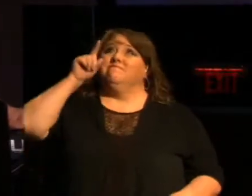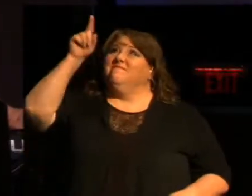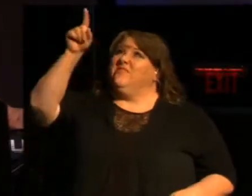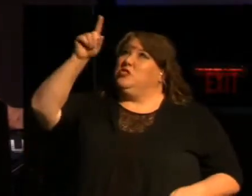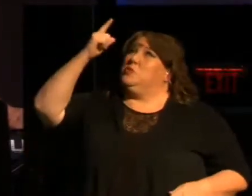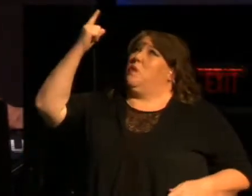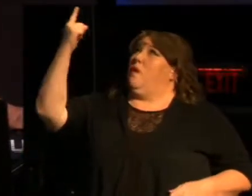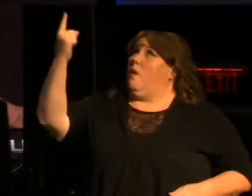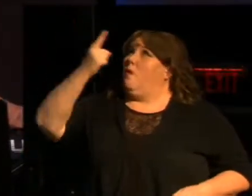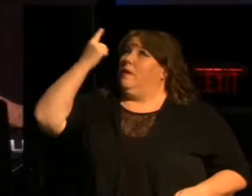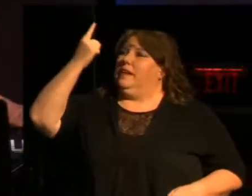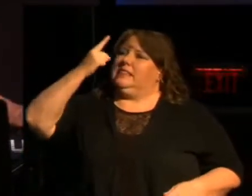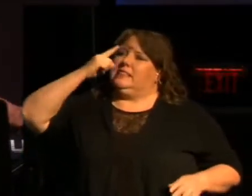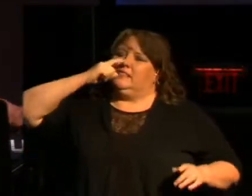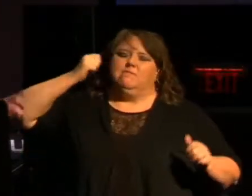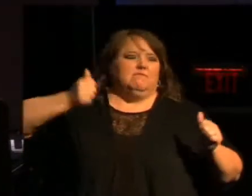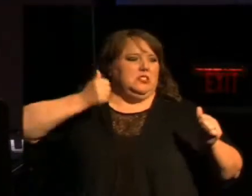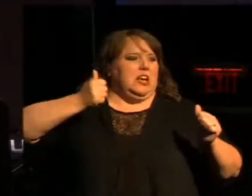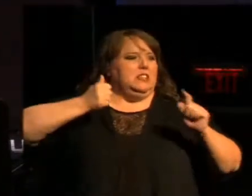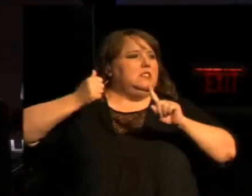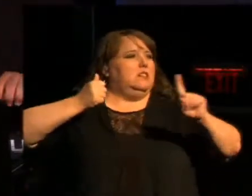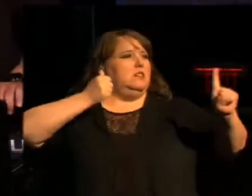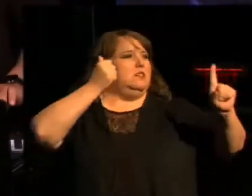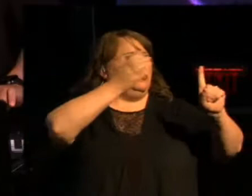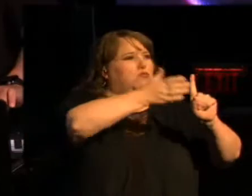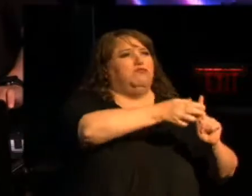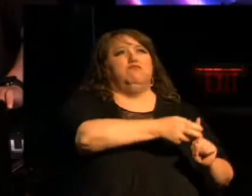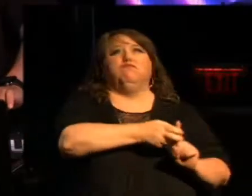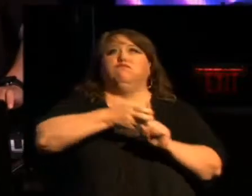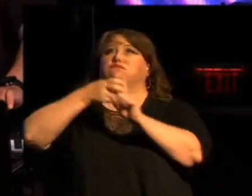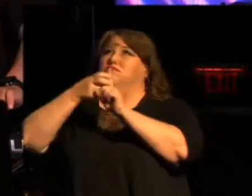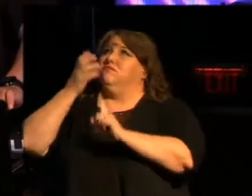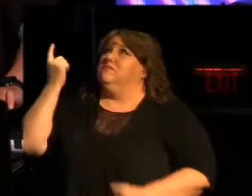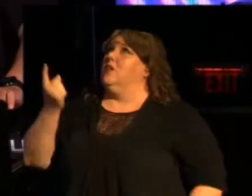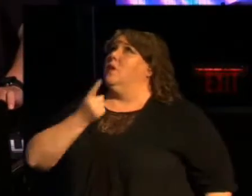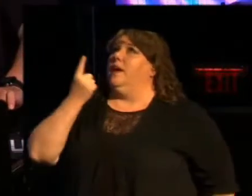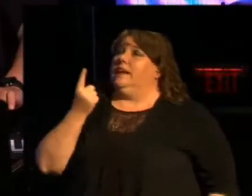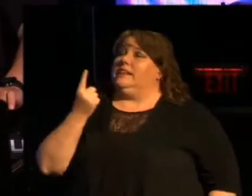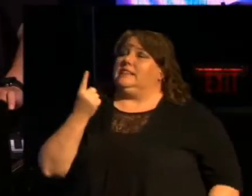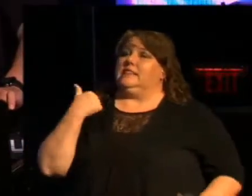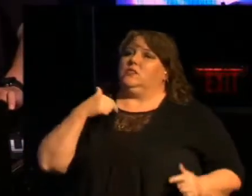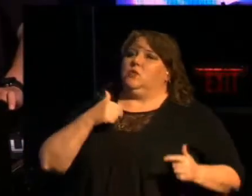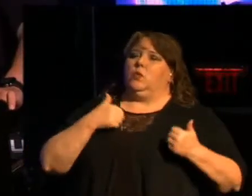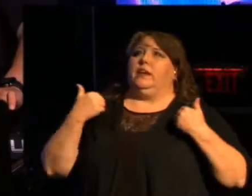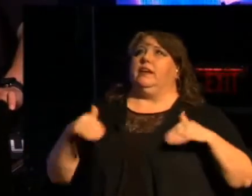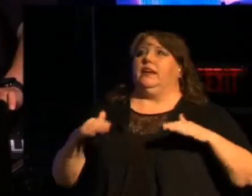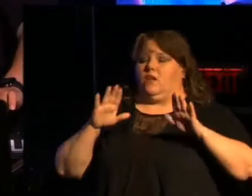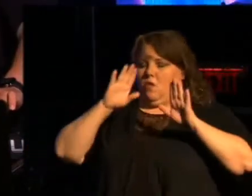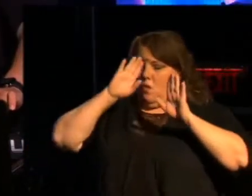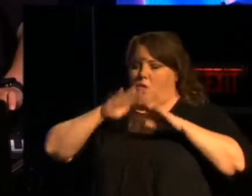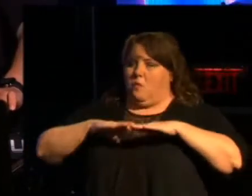If you gladly chose surrender, so will I.